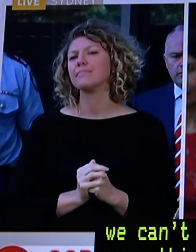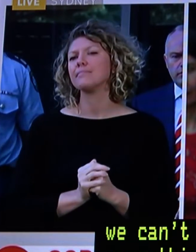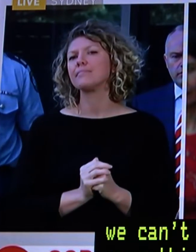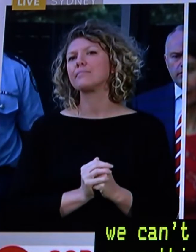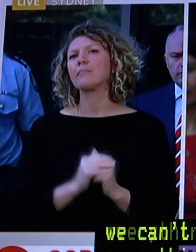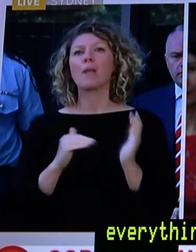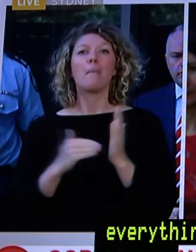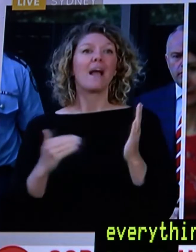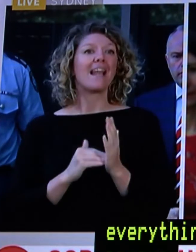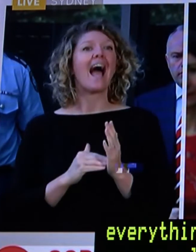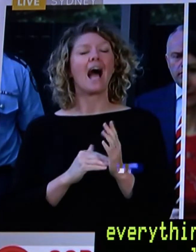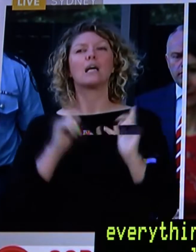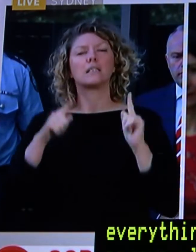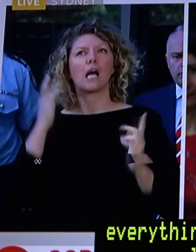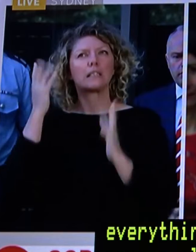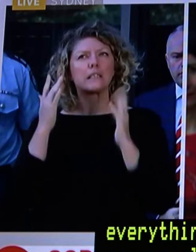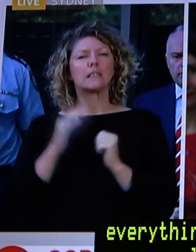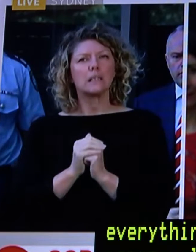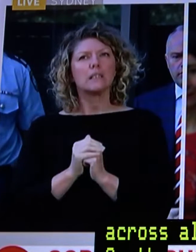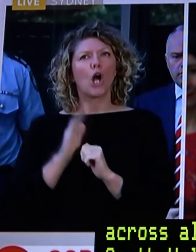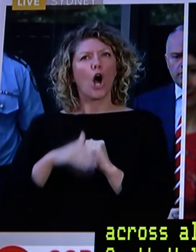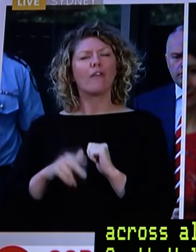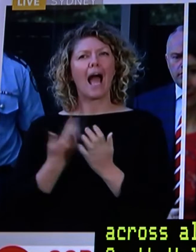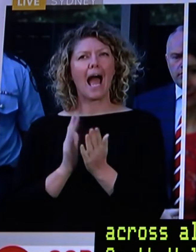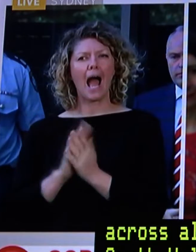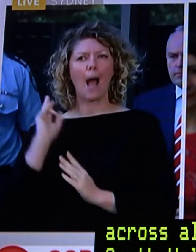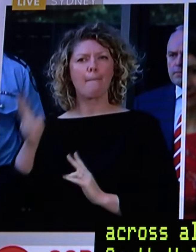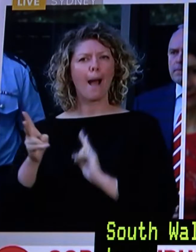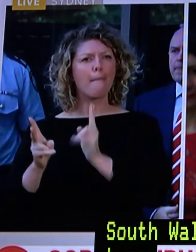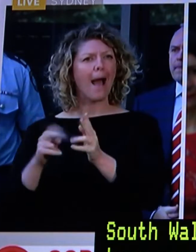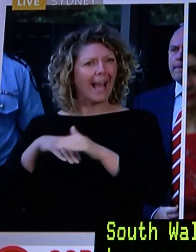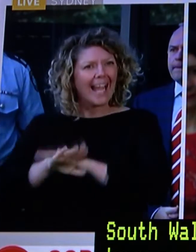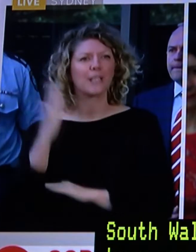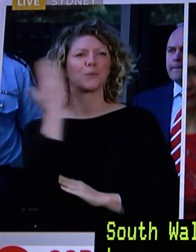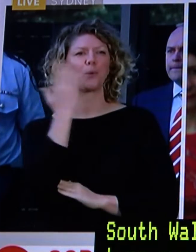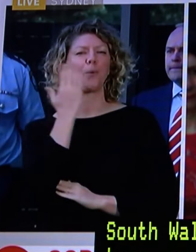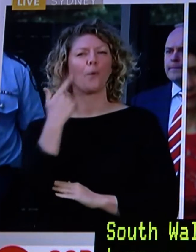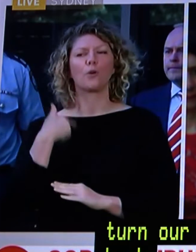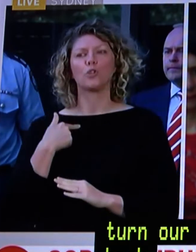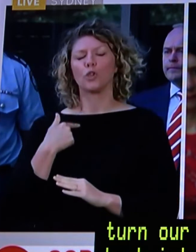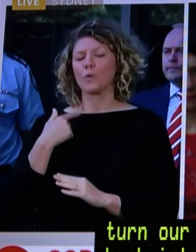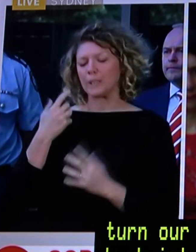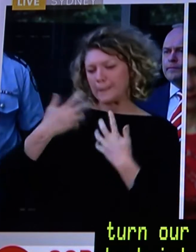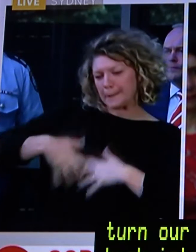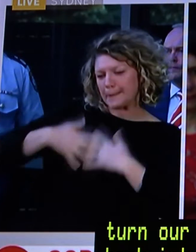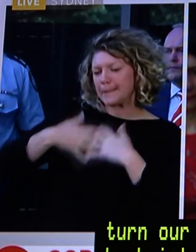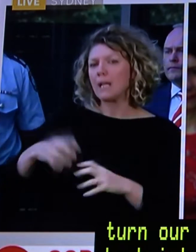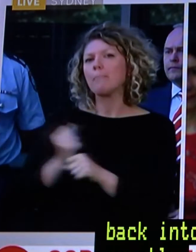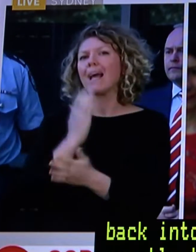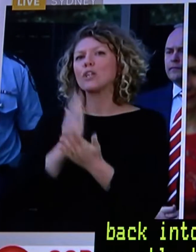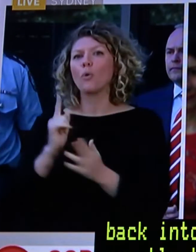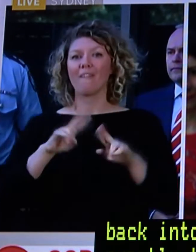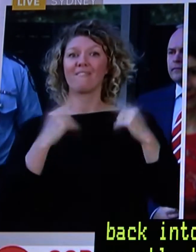Wales. But now it's time to turn our mind to getting our kids back into the classroom, and that's exactly the work that we've been doing. This is about making sure